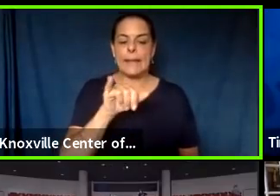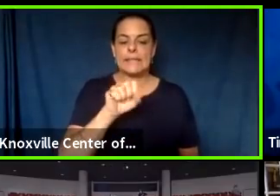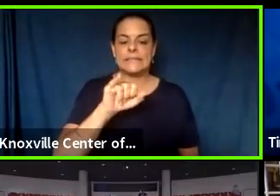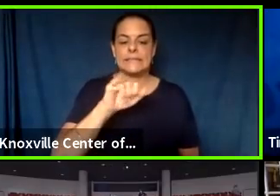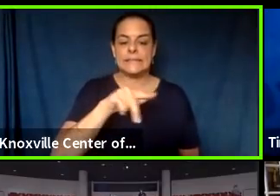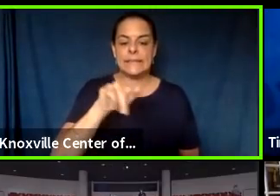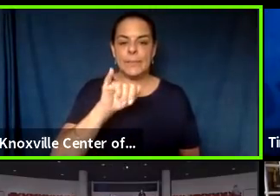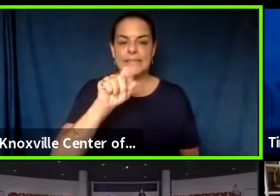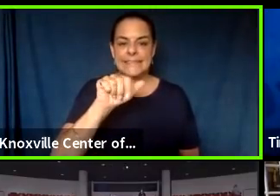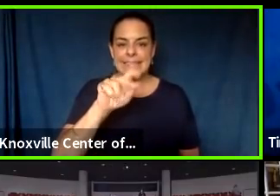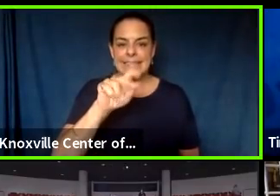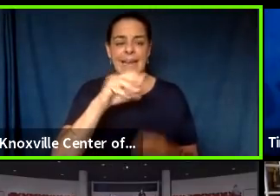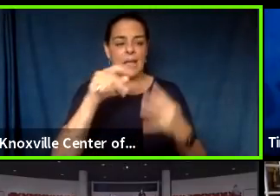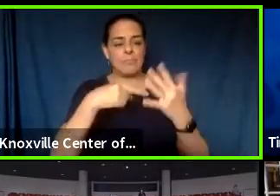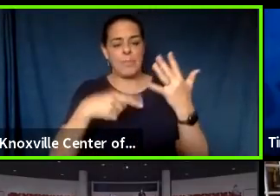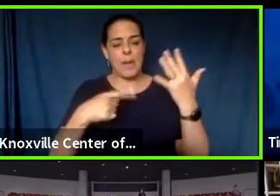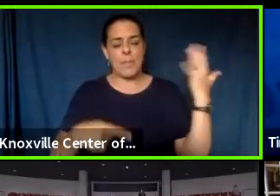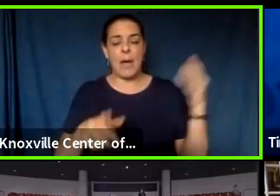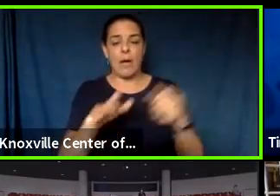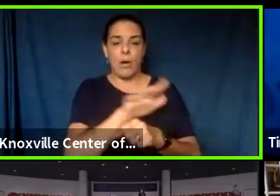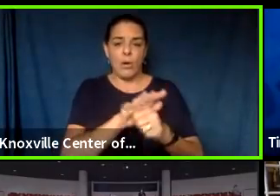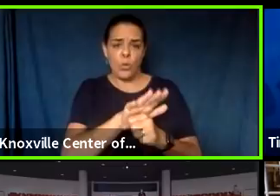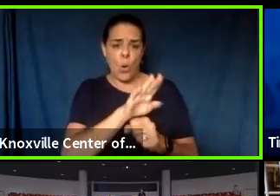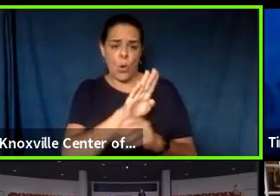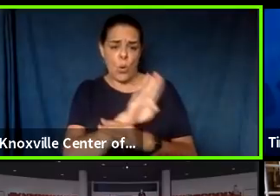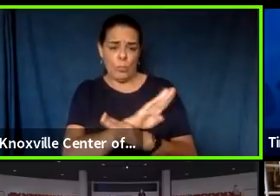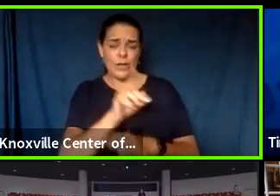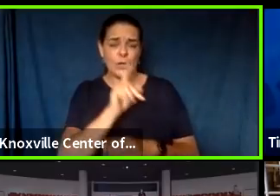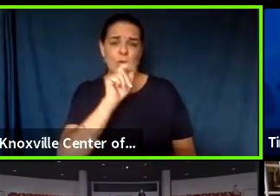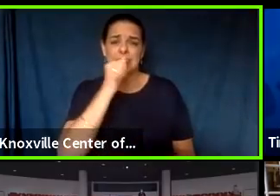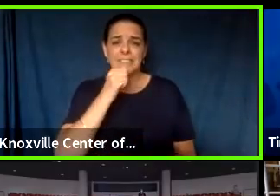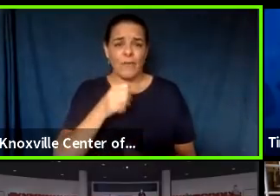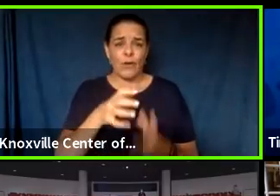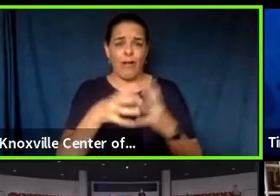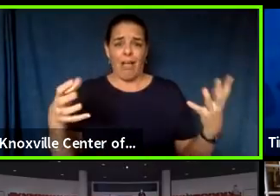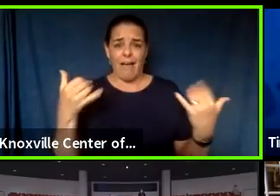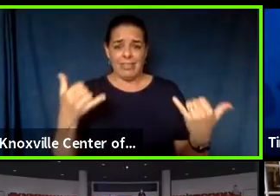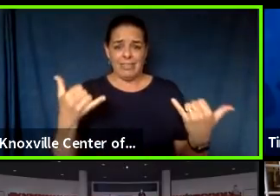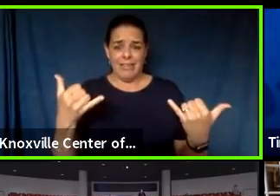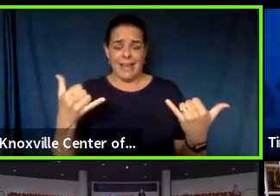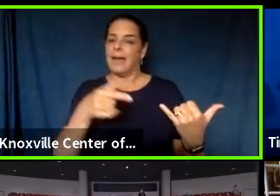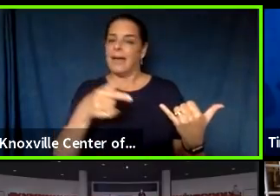local businesses, which are suffering tremendously right now, will only suffer more.